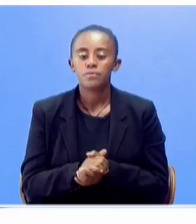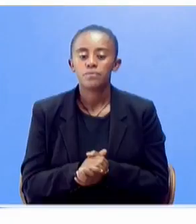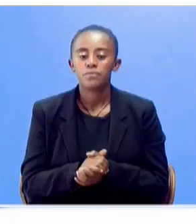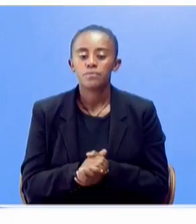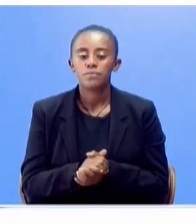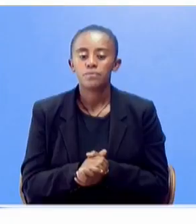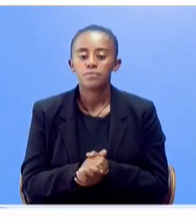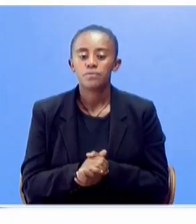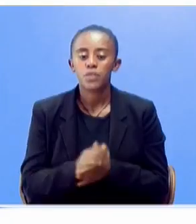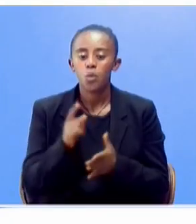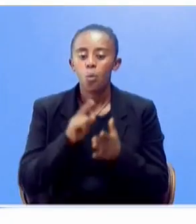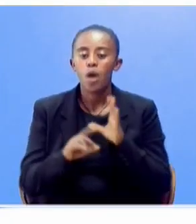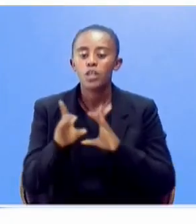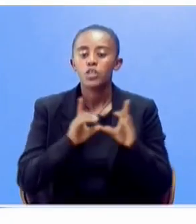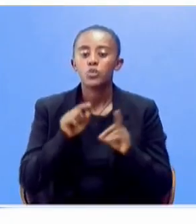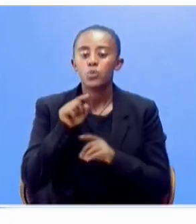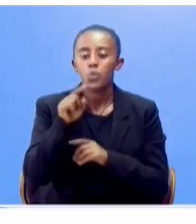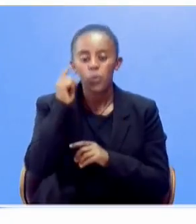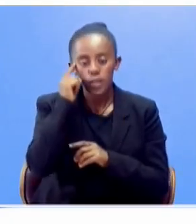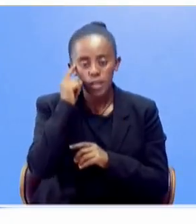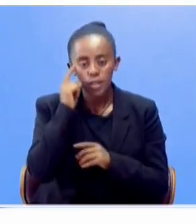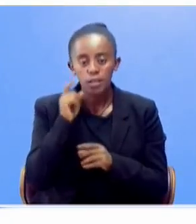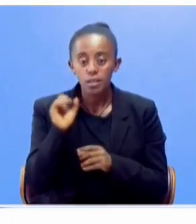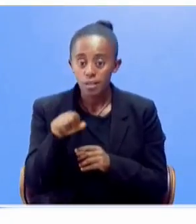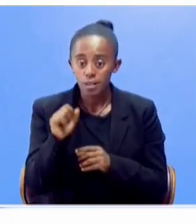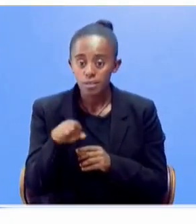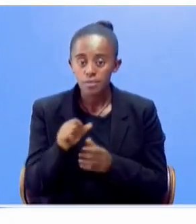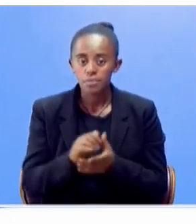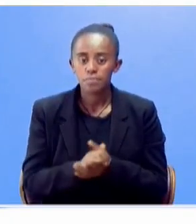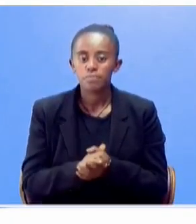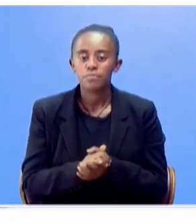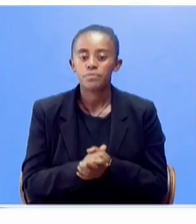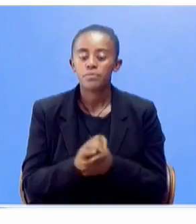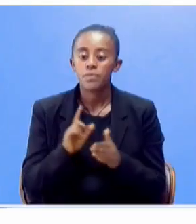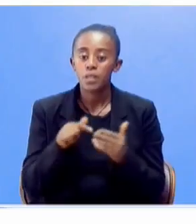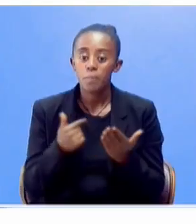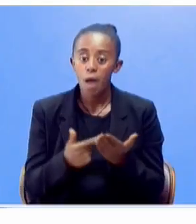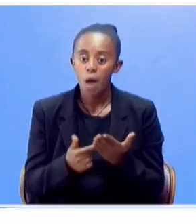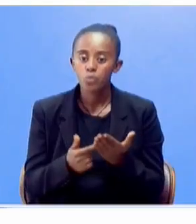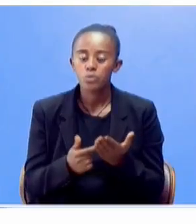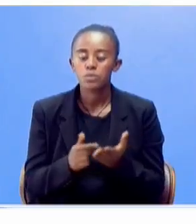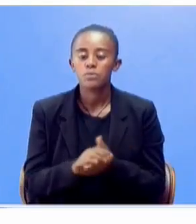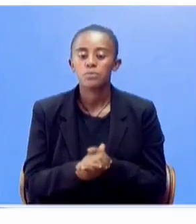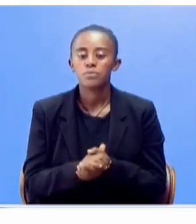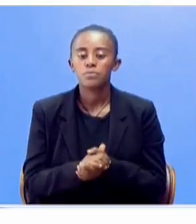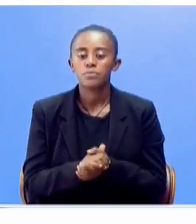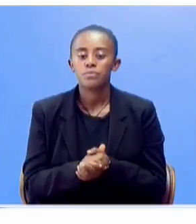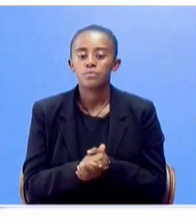What do you think? Yes? About